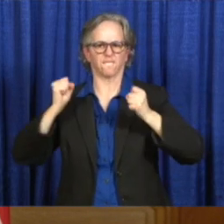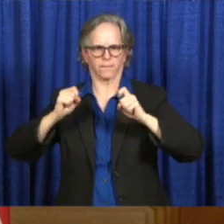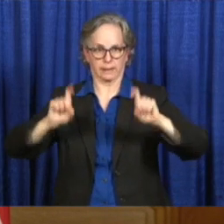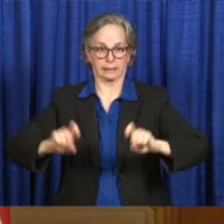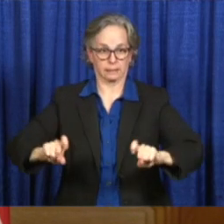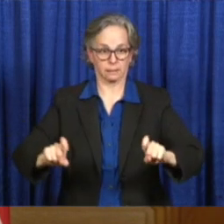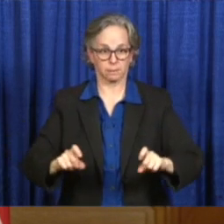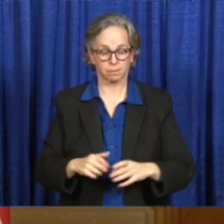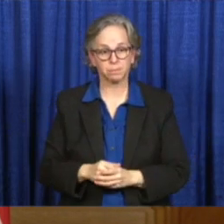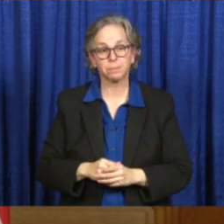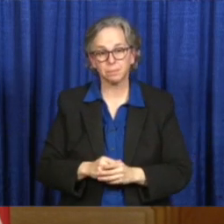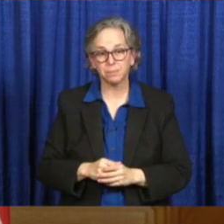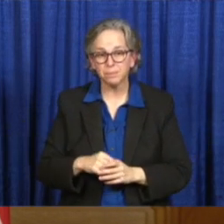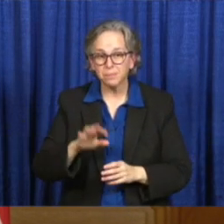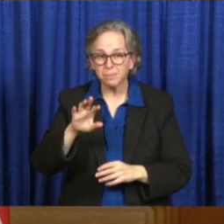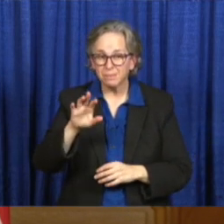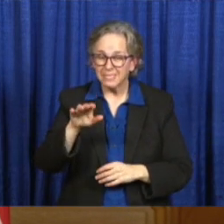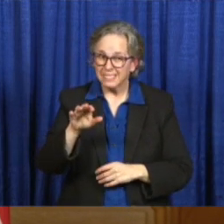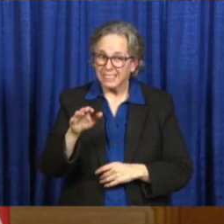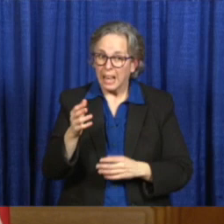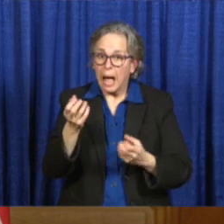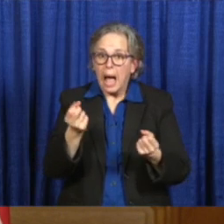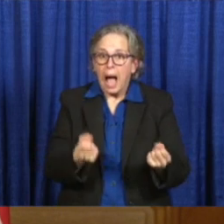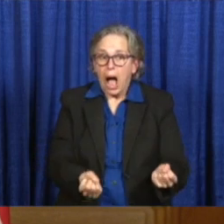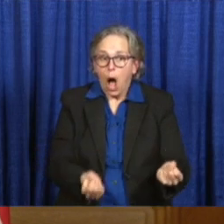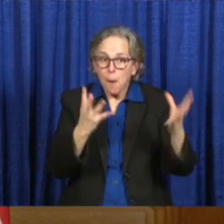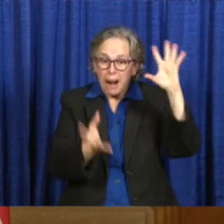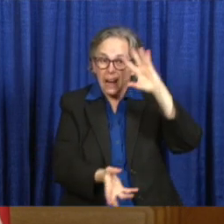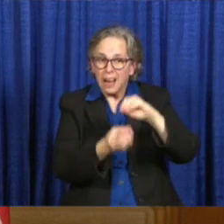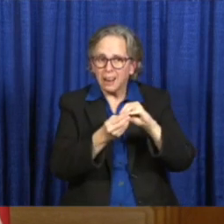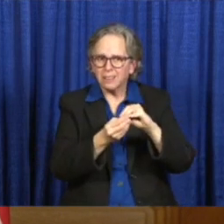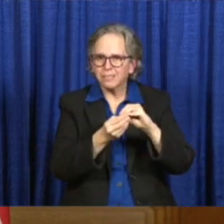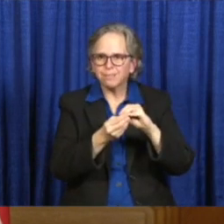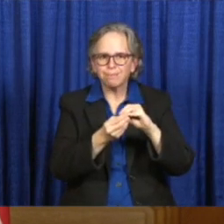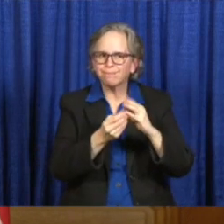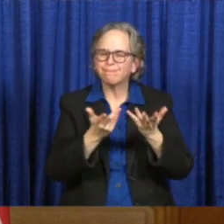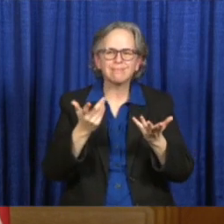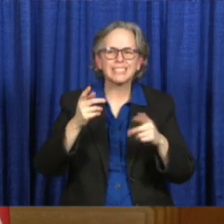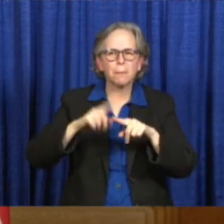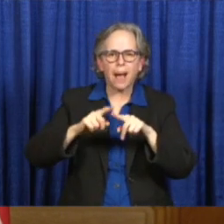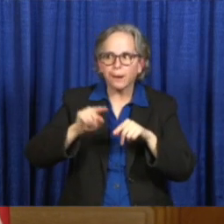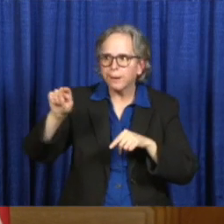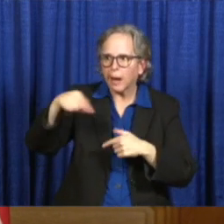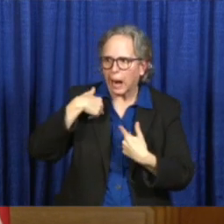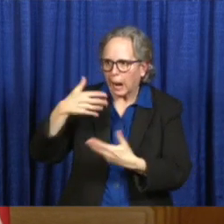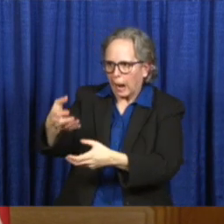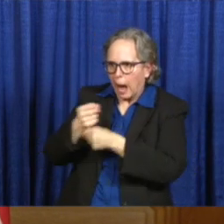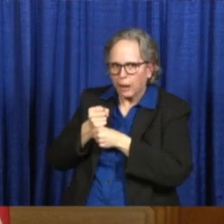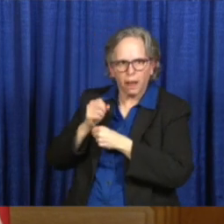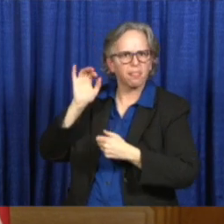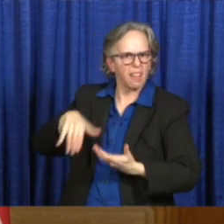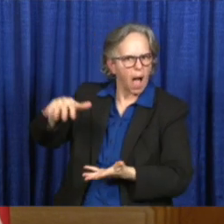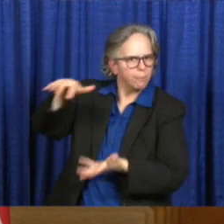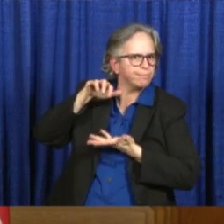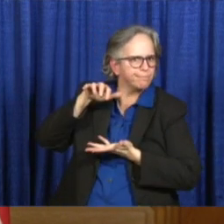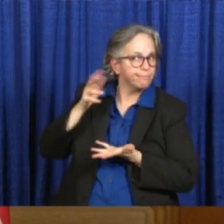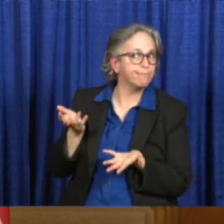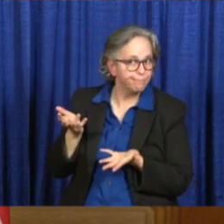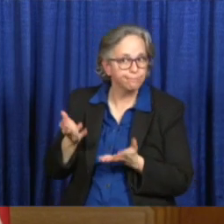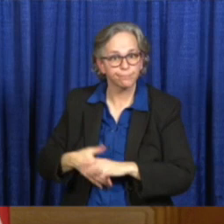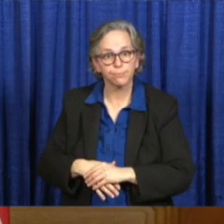much of this we have, we will be utilizing freestanding emergency departments, urgent care